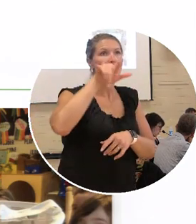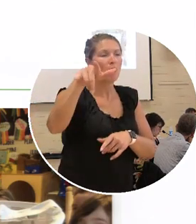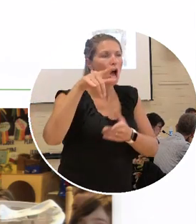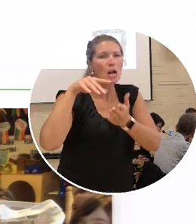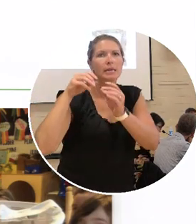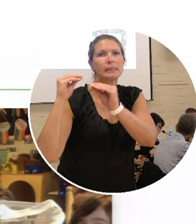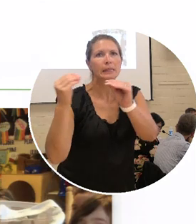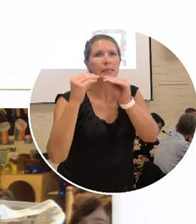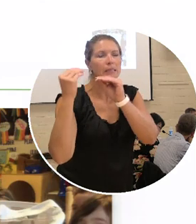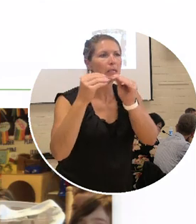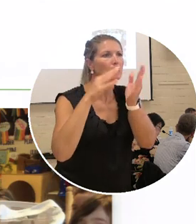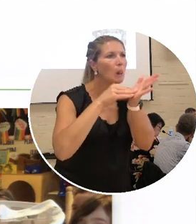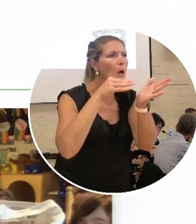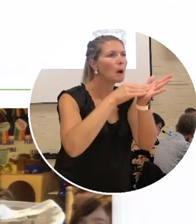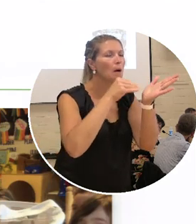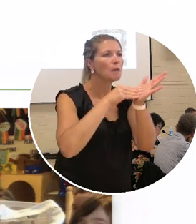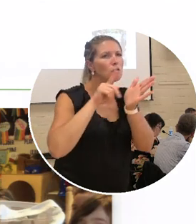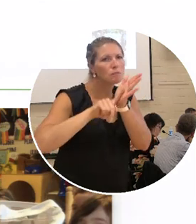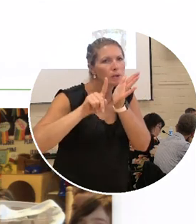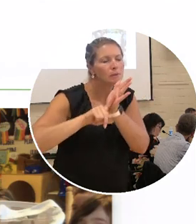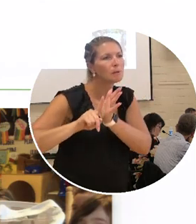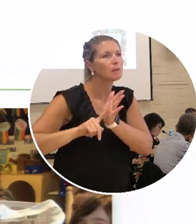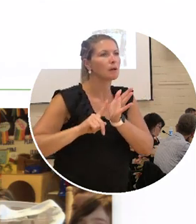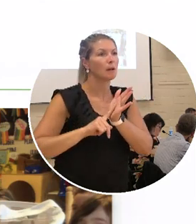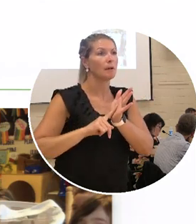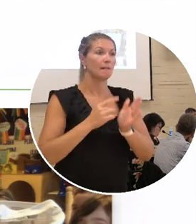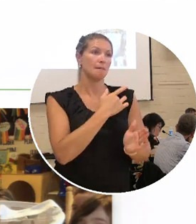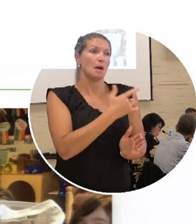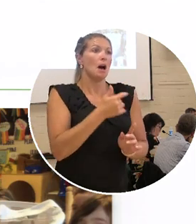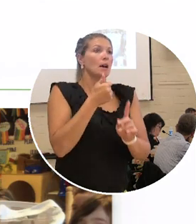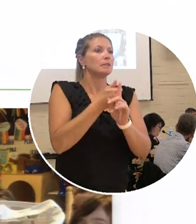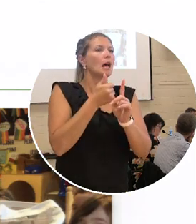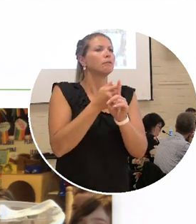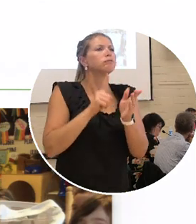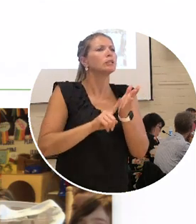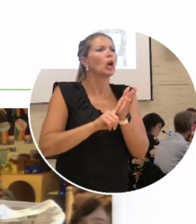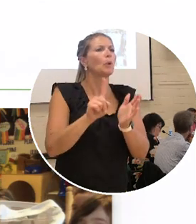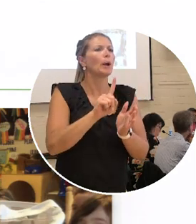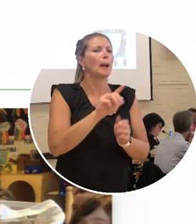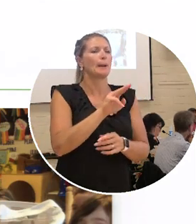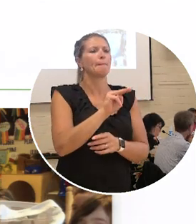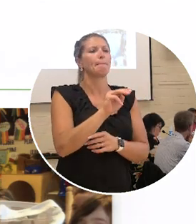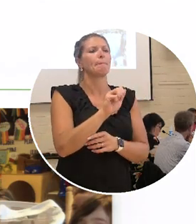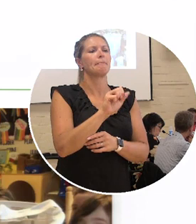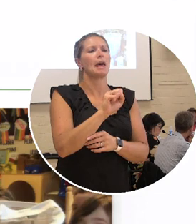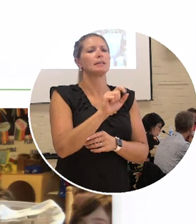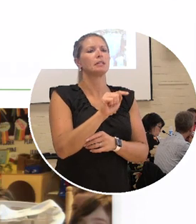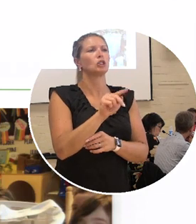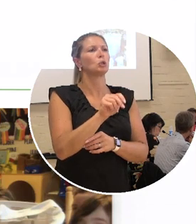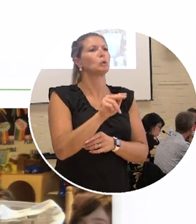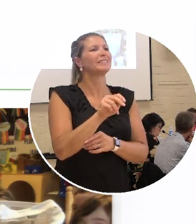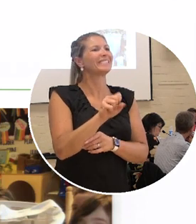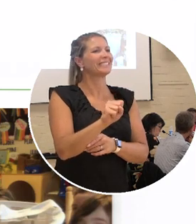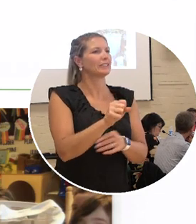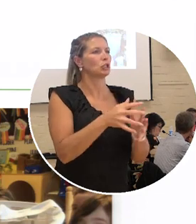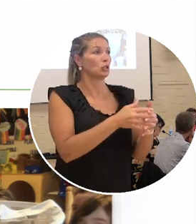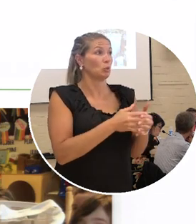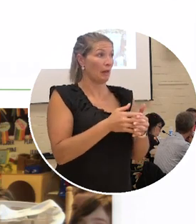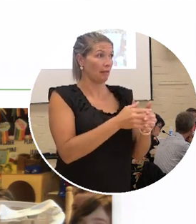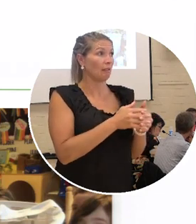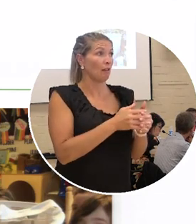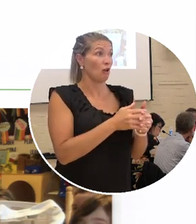in the area of Massachusetts trying to work with their system, and he's working a huge project in California with 10 million